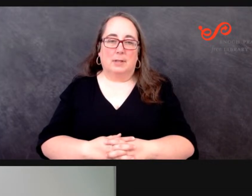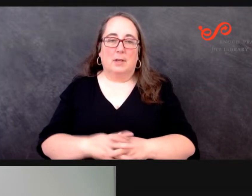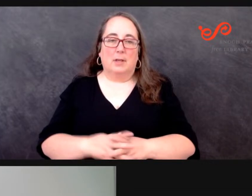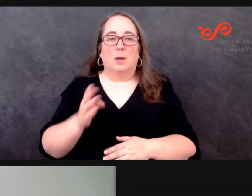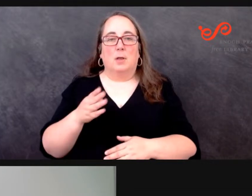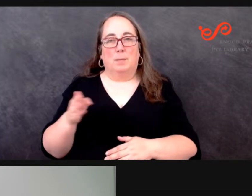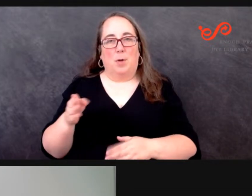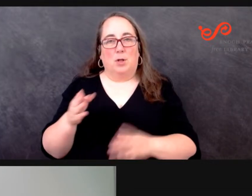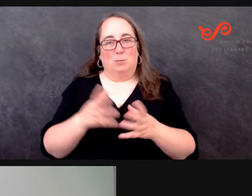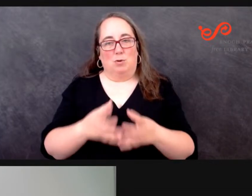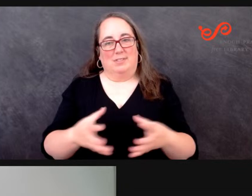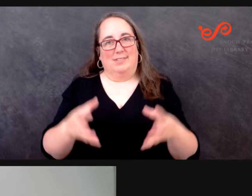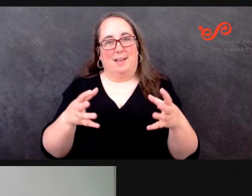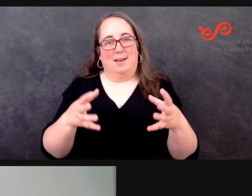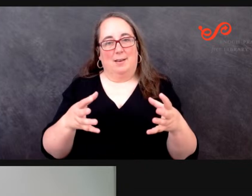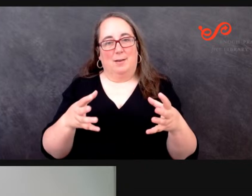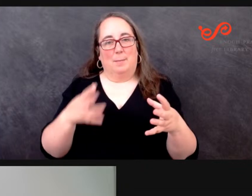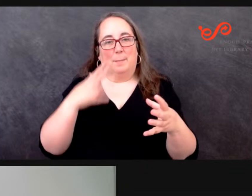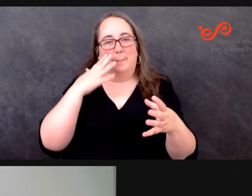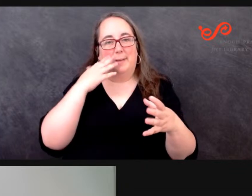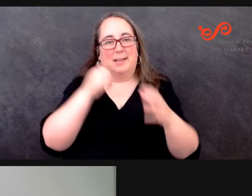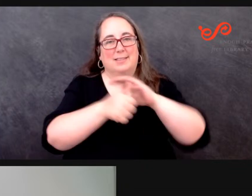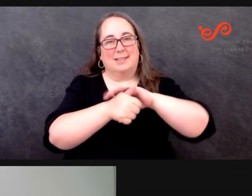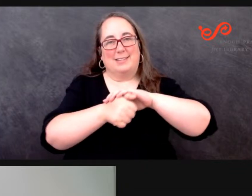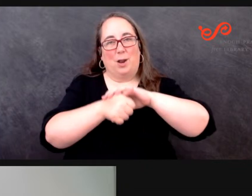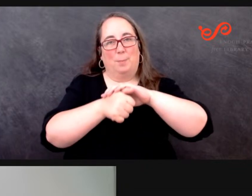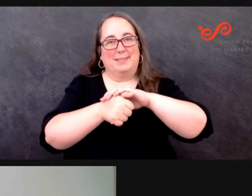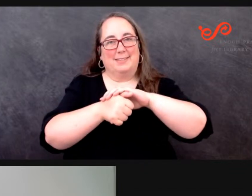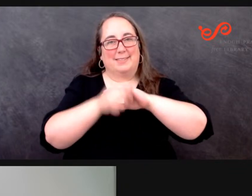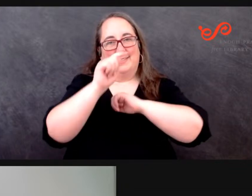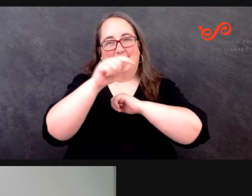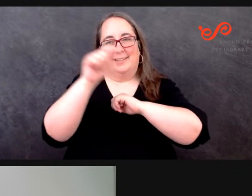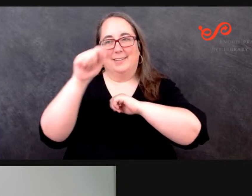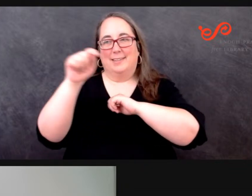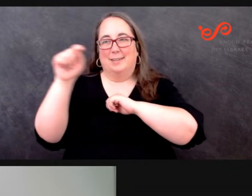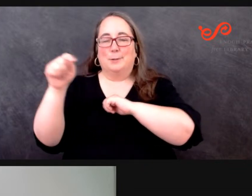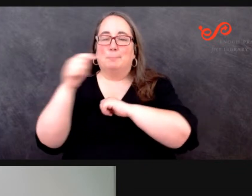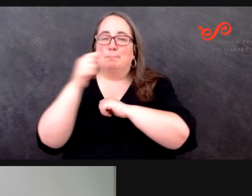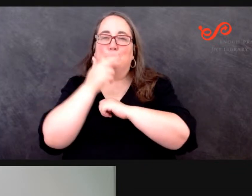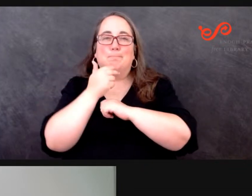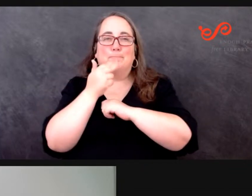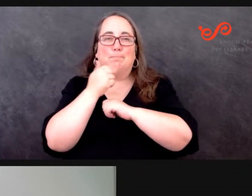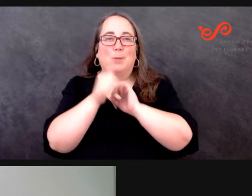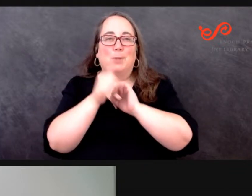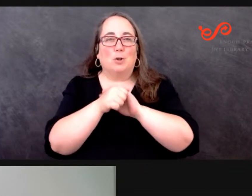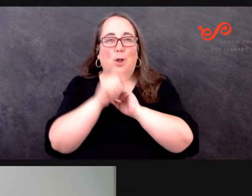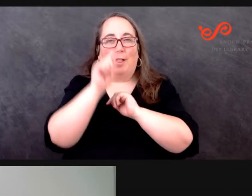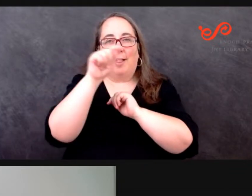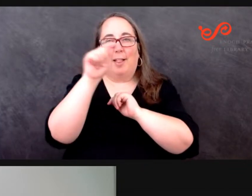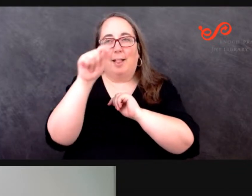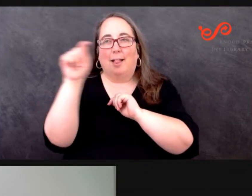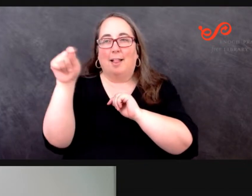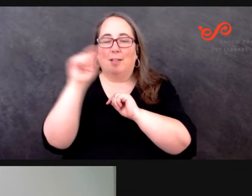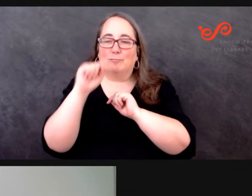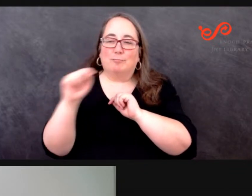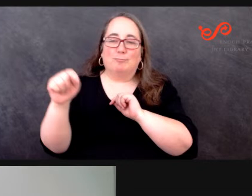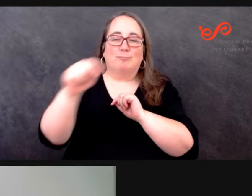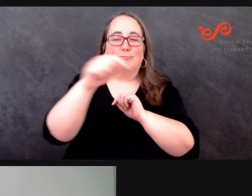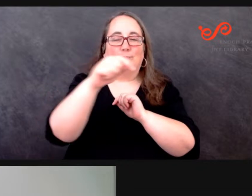set because of the terrapins on the plateau. They're just these cute little turtles that go all the way around it. That's just